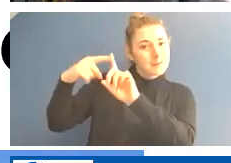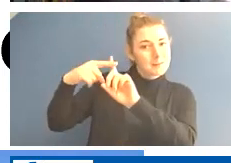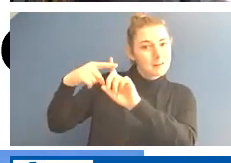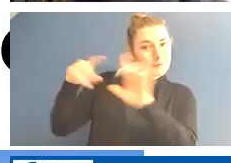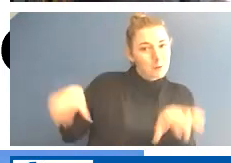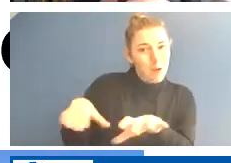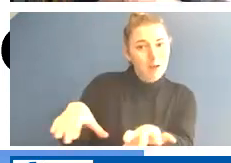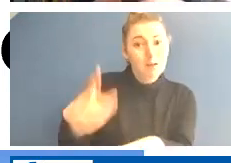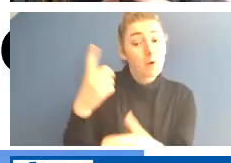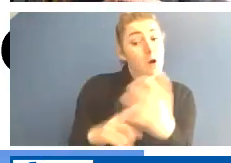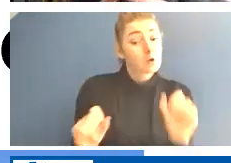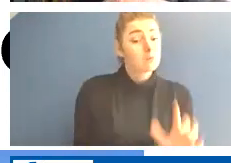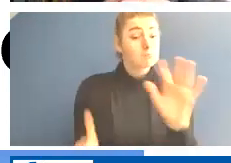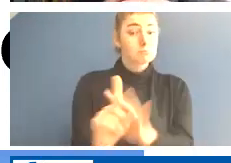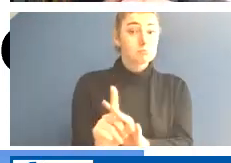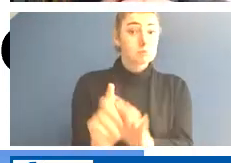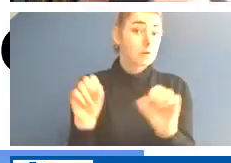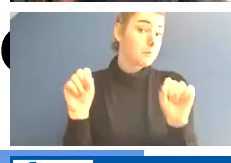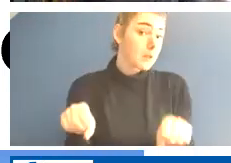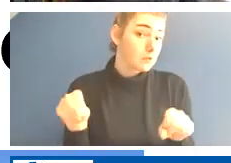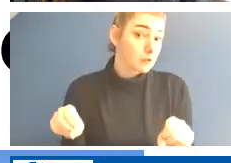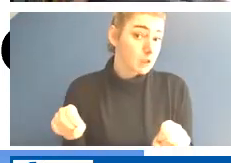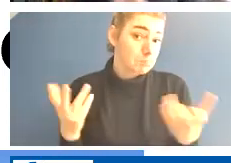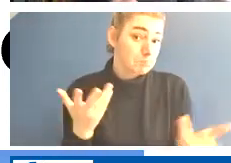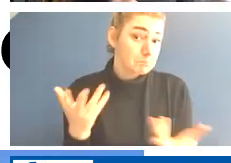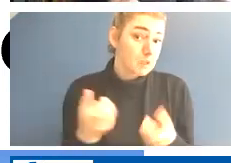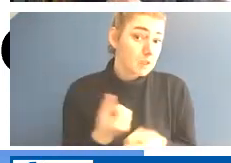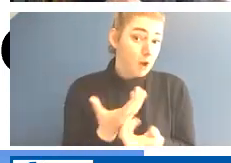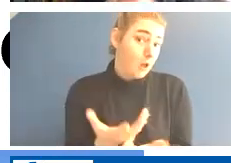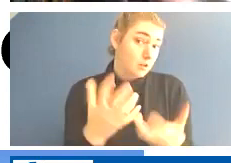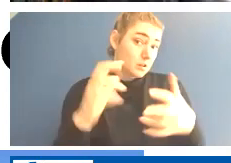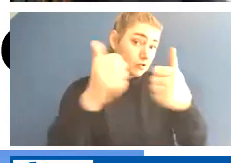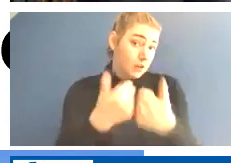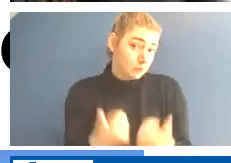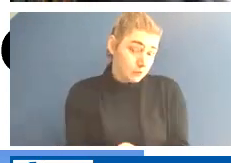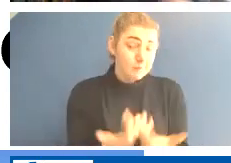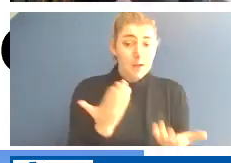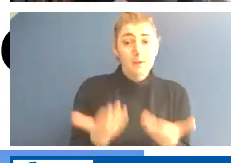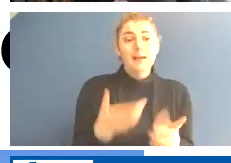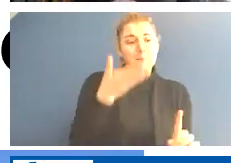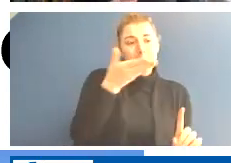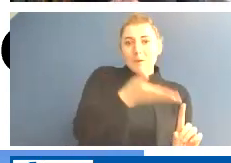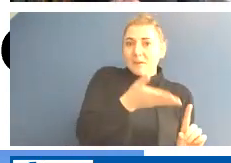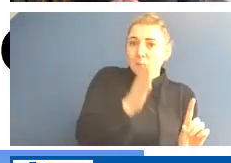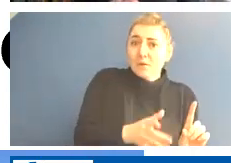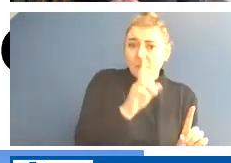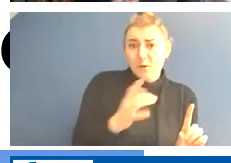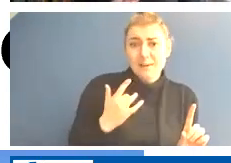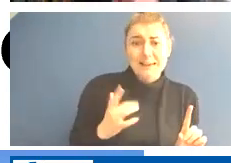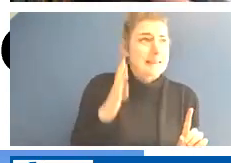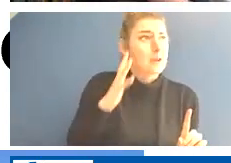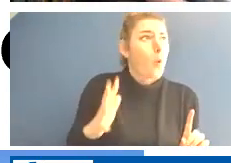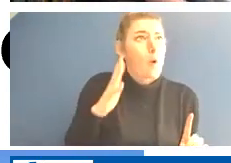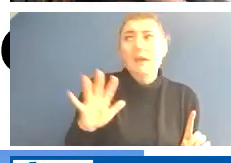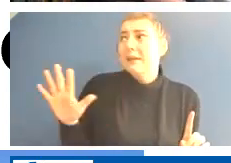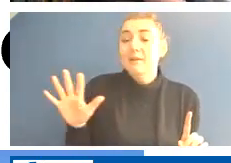could arise that potentially could introduce a bit of challenge? Maybe this person is very sensitive to noise.